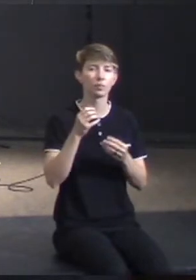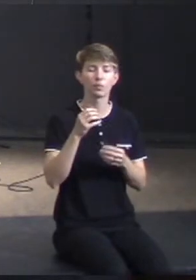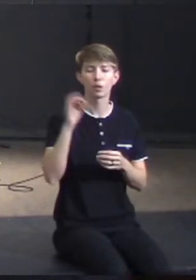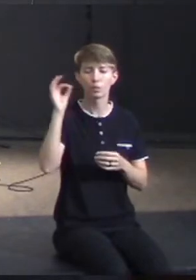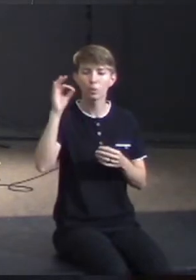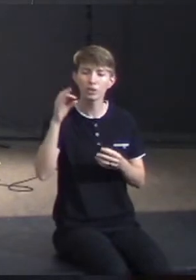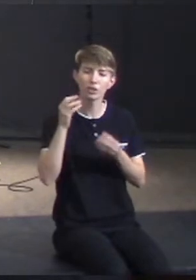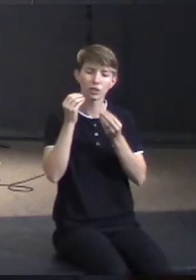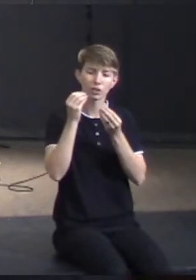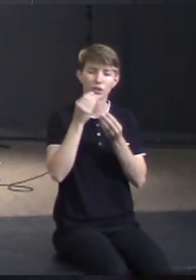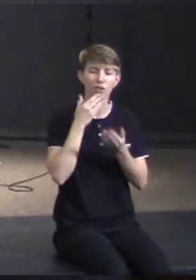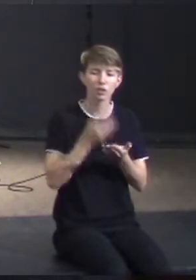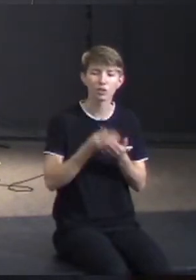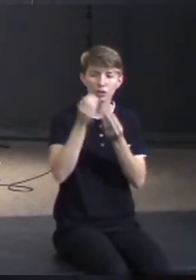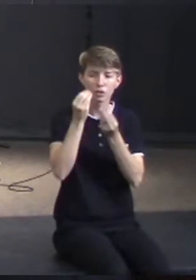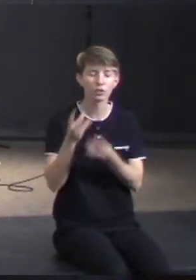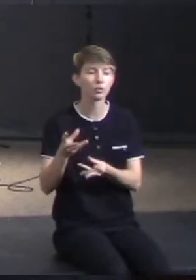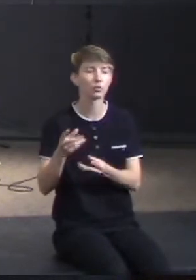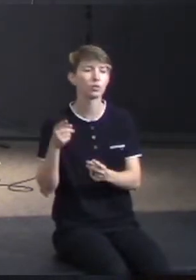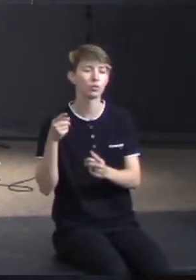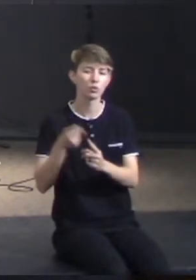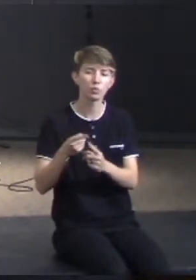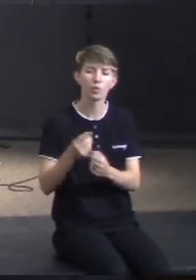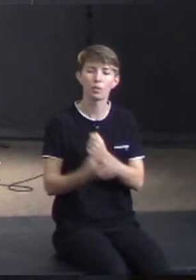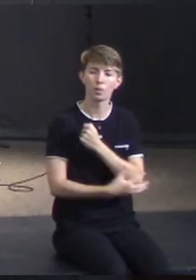Anoim is the word there.